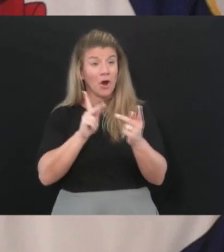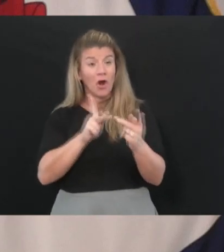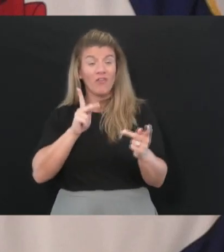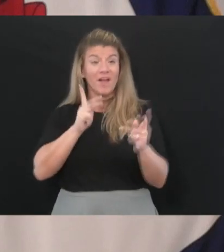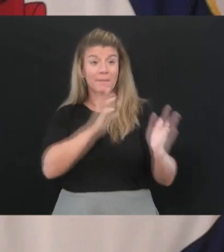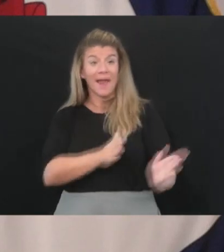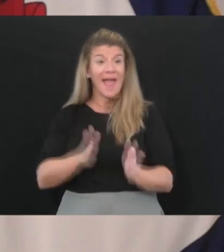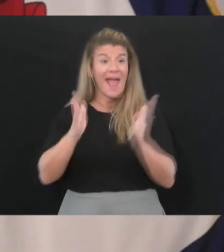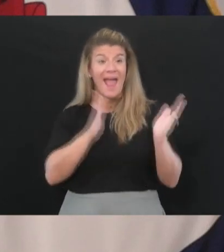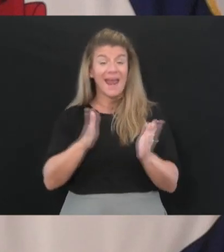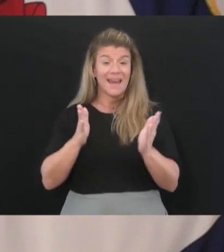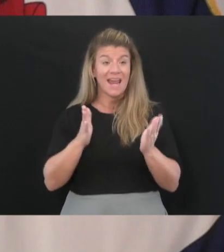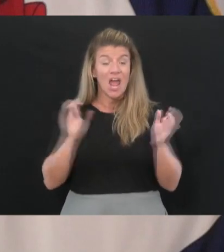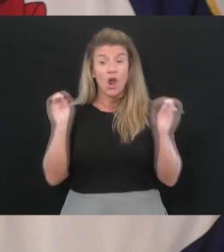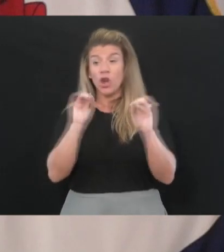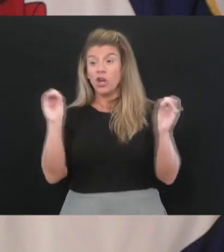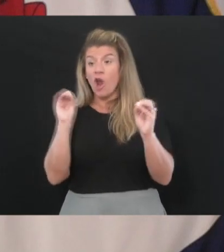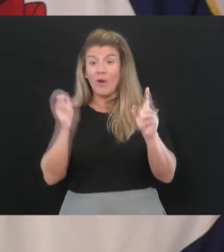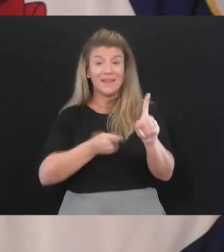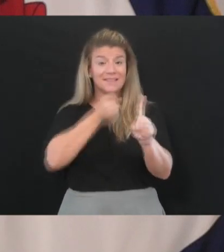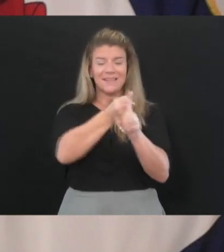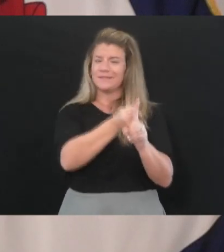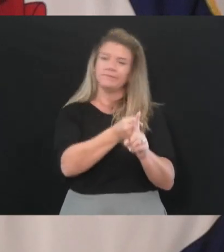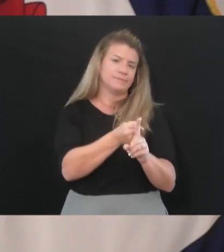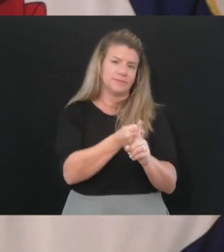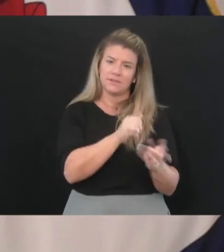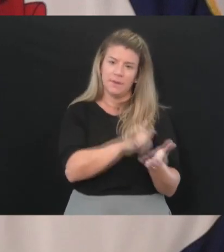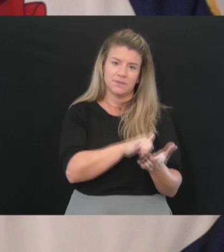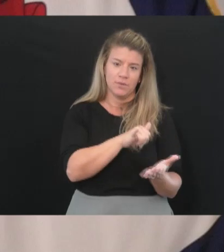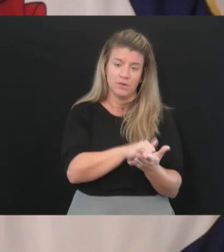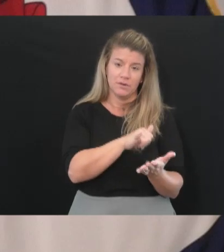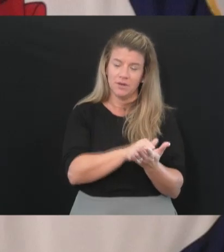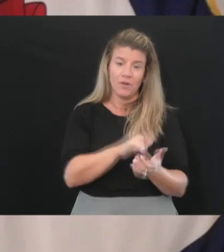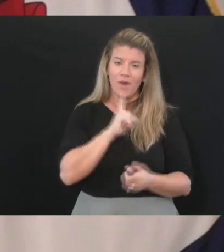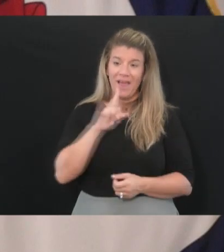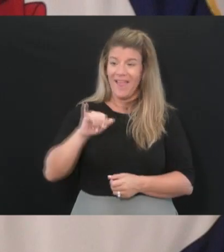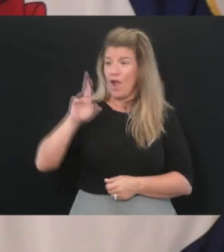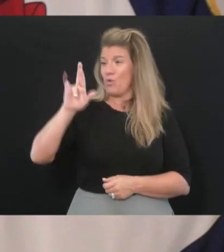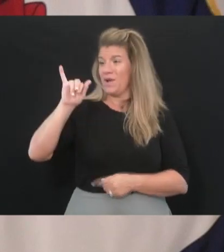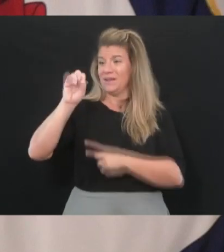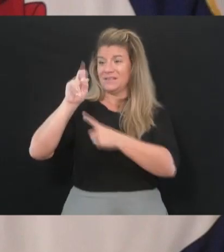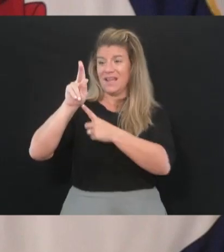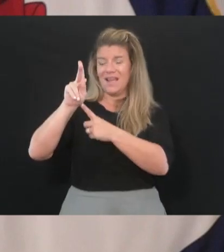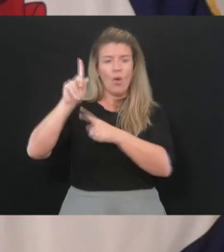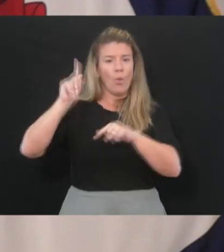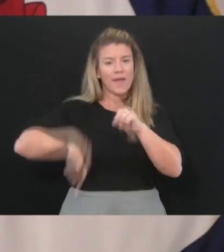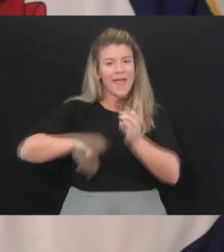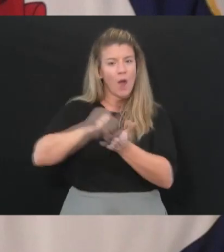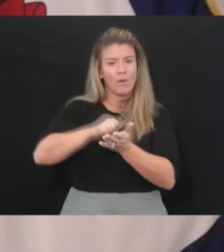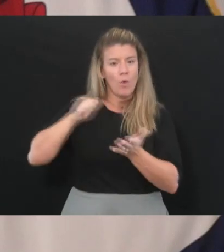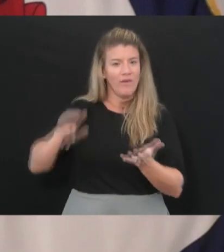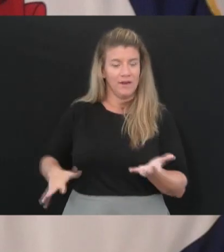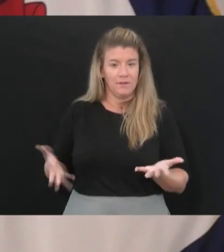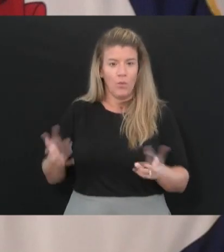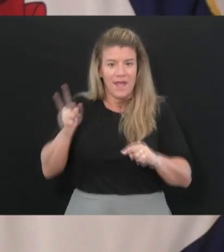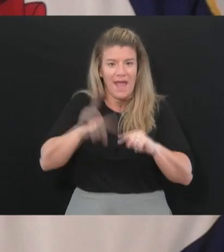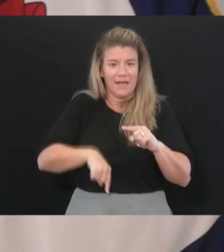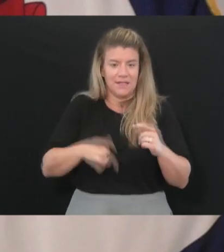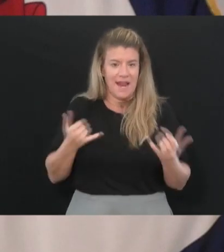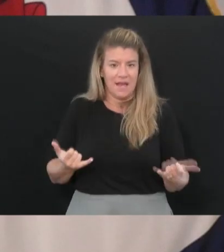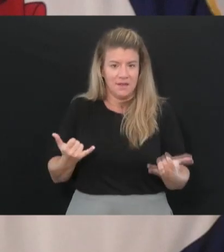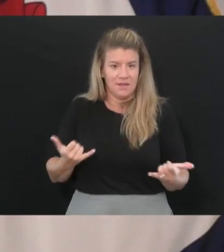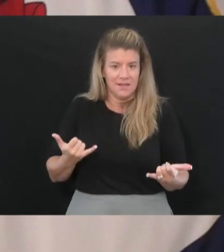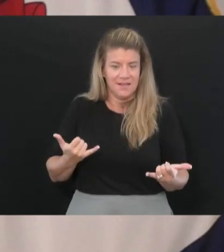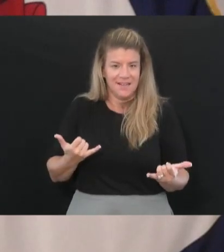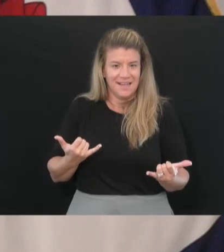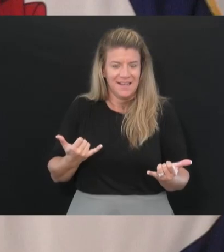you do. You cannot remove the risk today. We cannot do it today. We